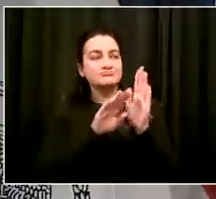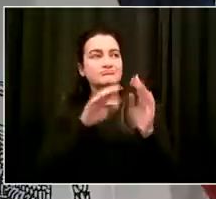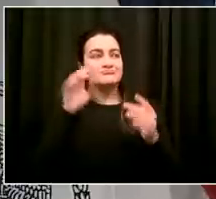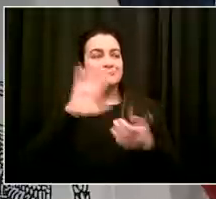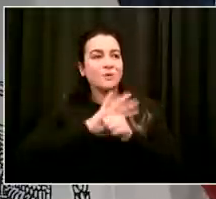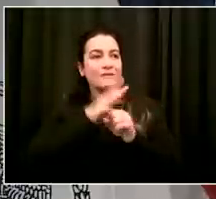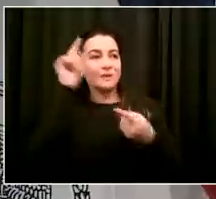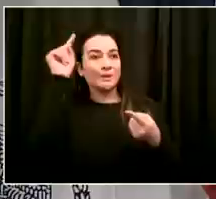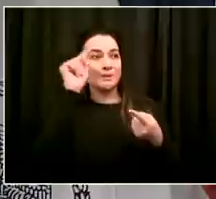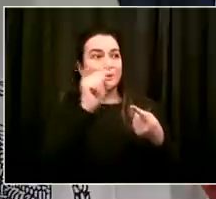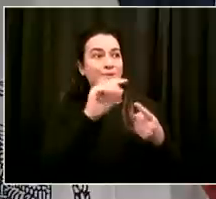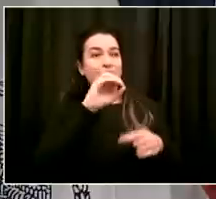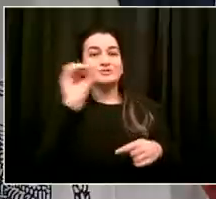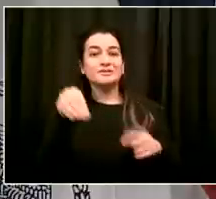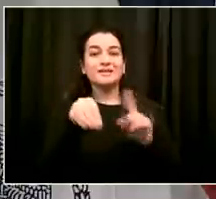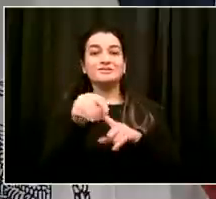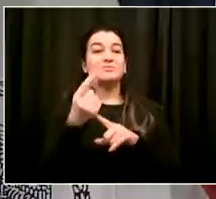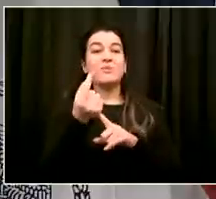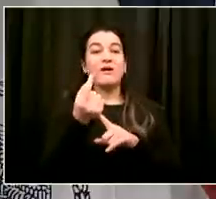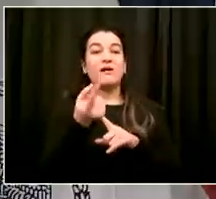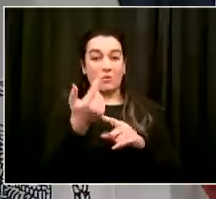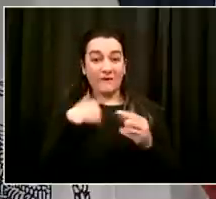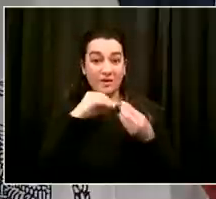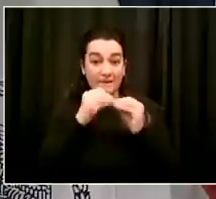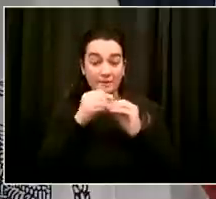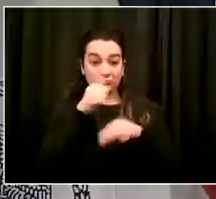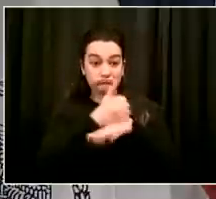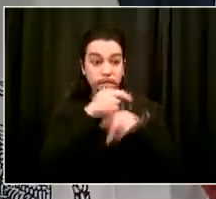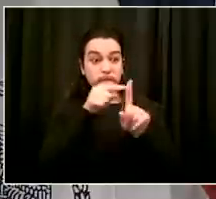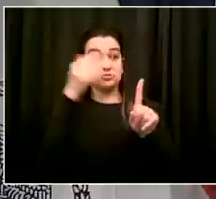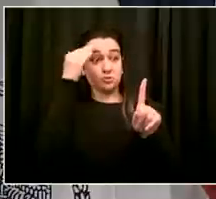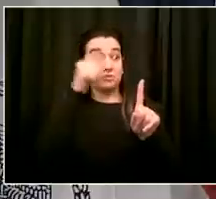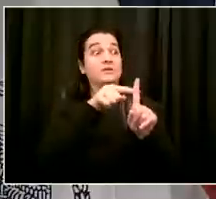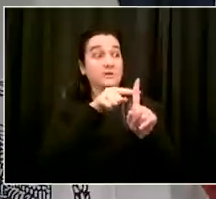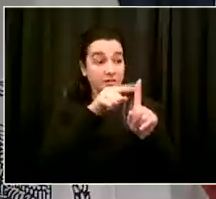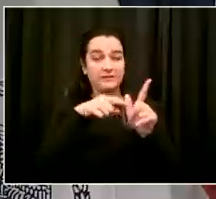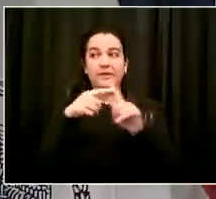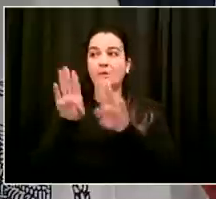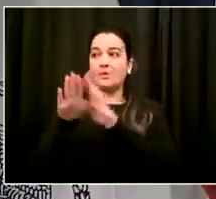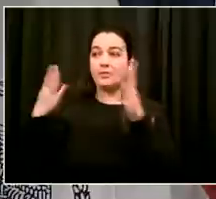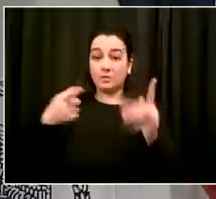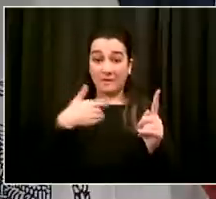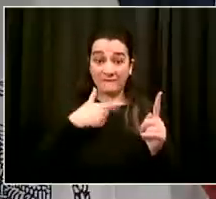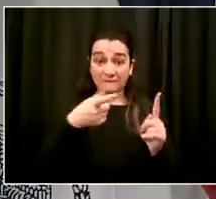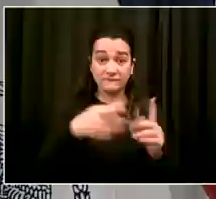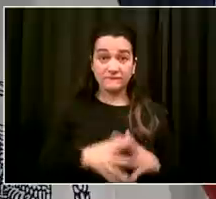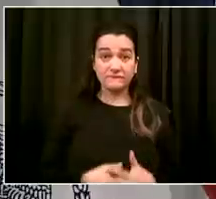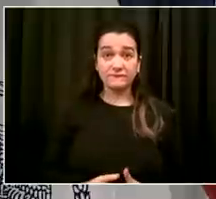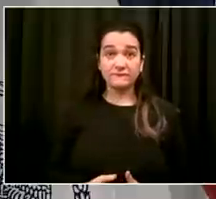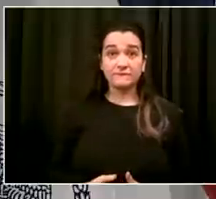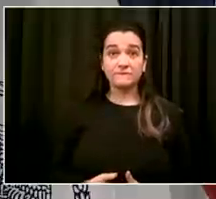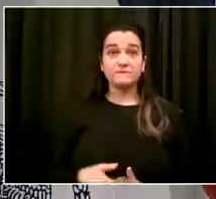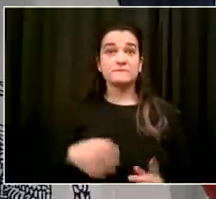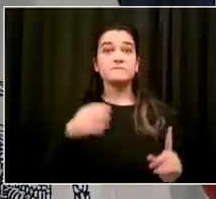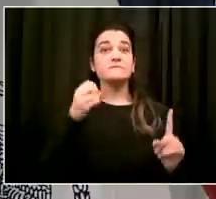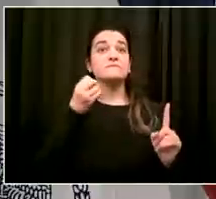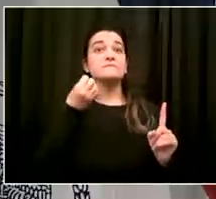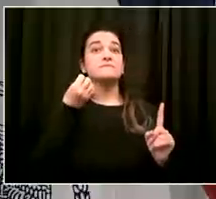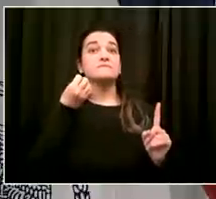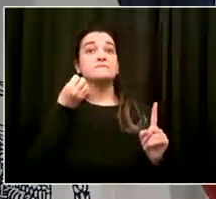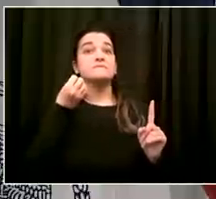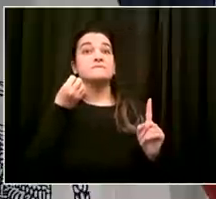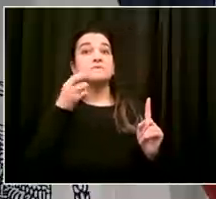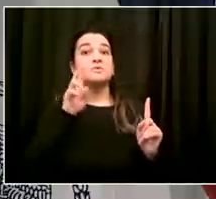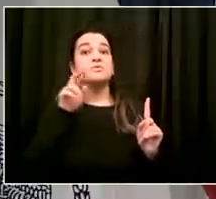if we have a very different healthcare situation, we're going to reevaluate everything and certainly offer an